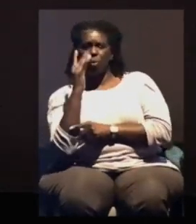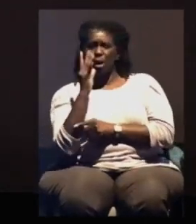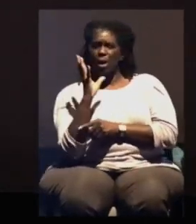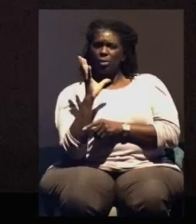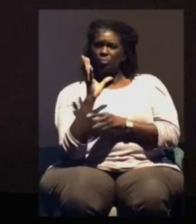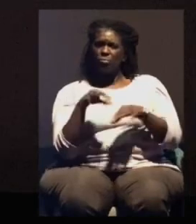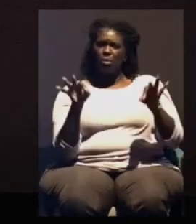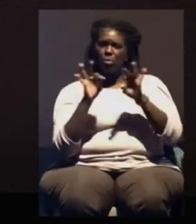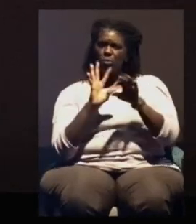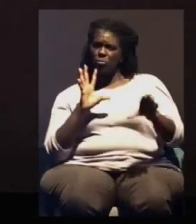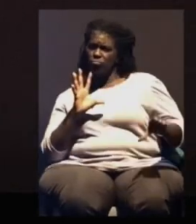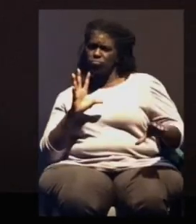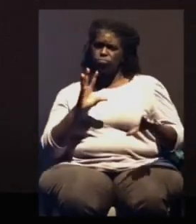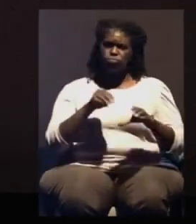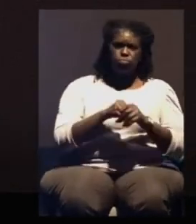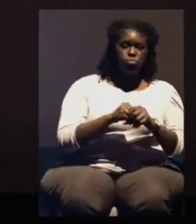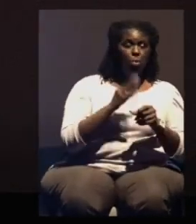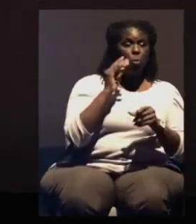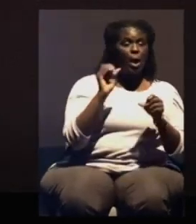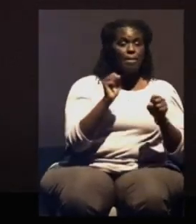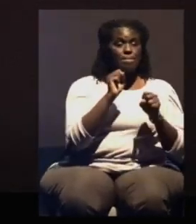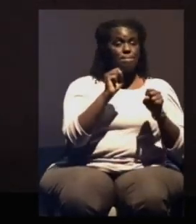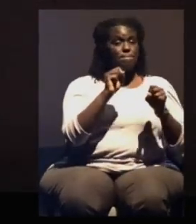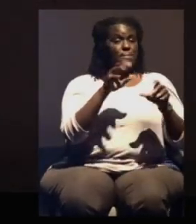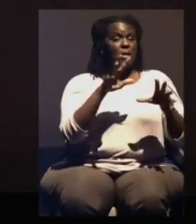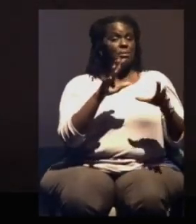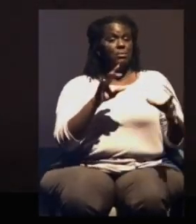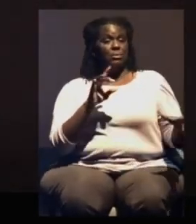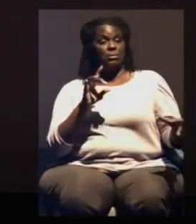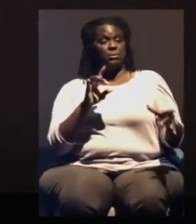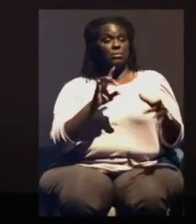there's magic attached to being all in.